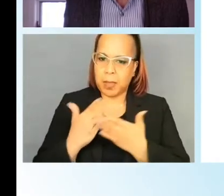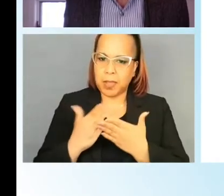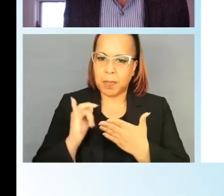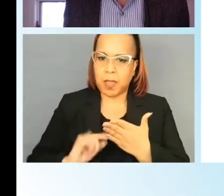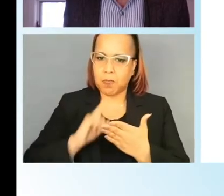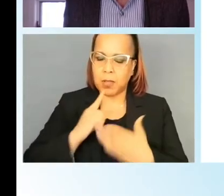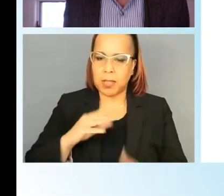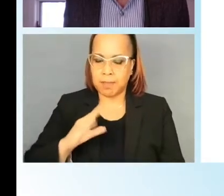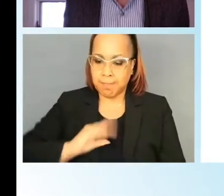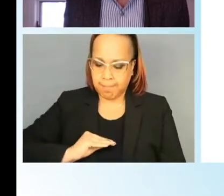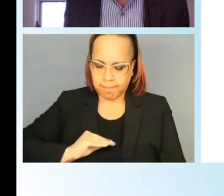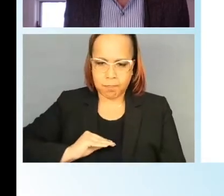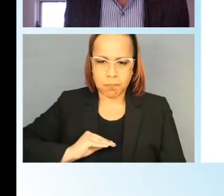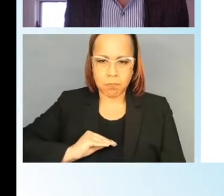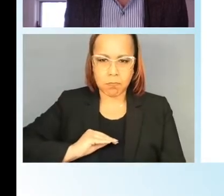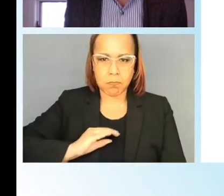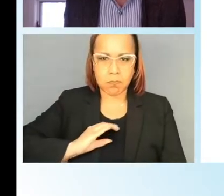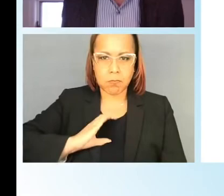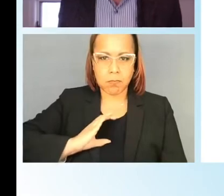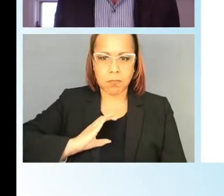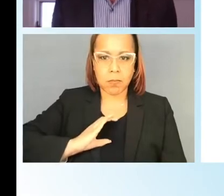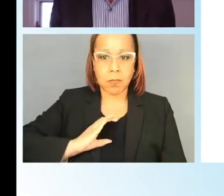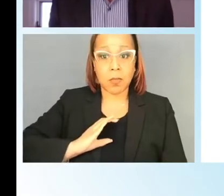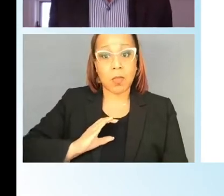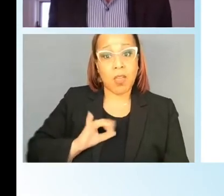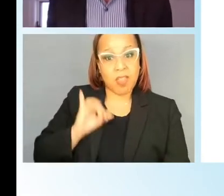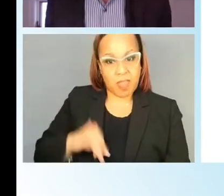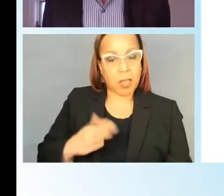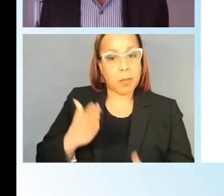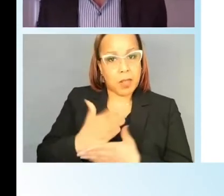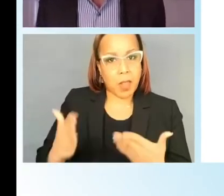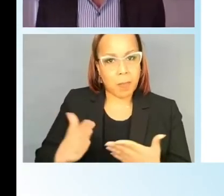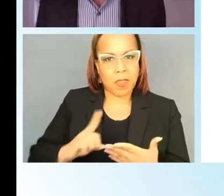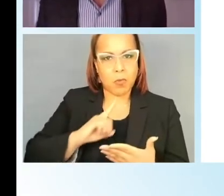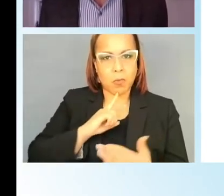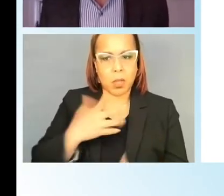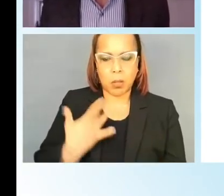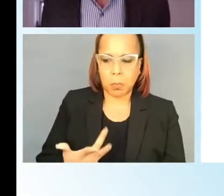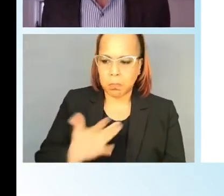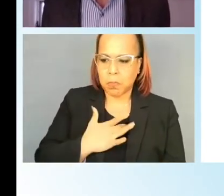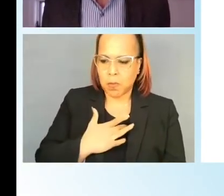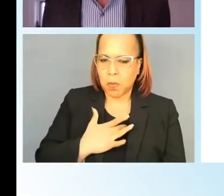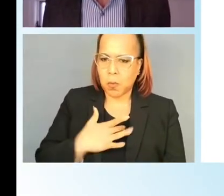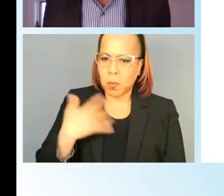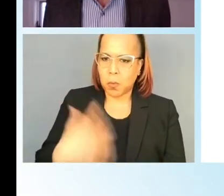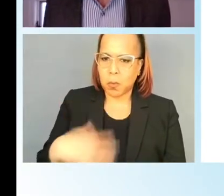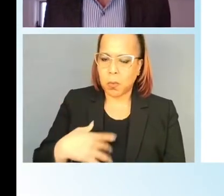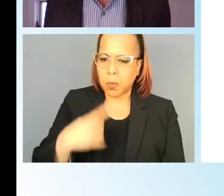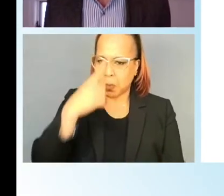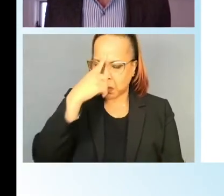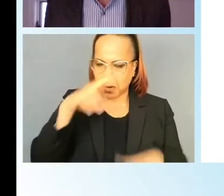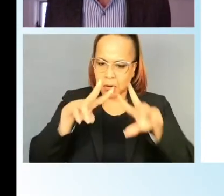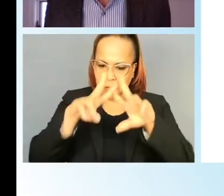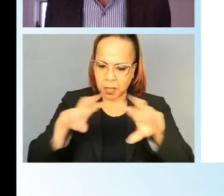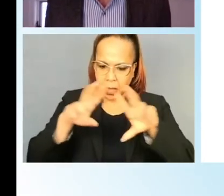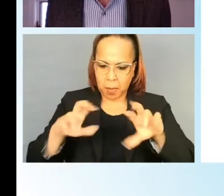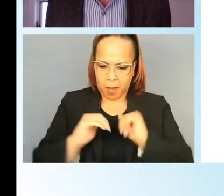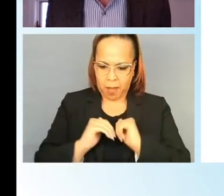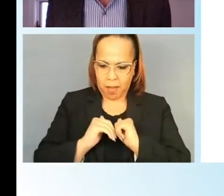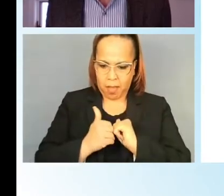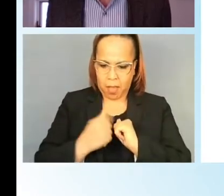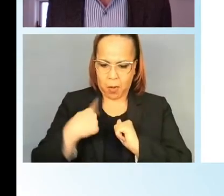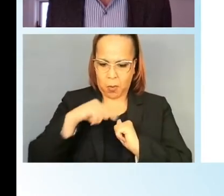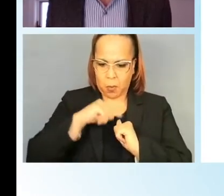uplifting, how it can be something that moves us to think about the ways in which we can come to a